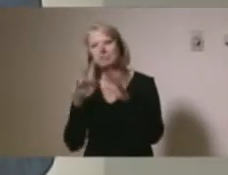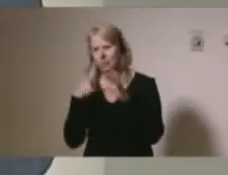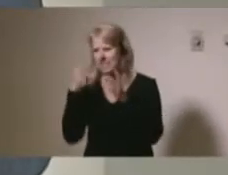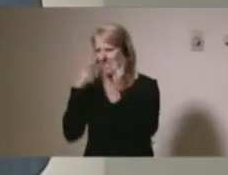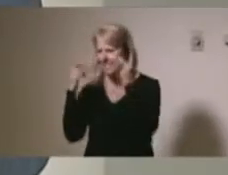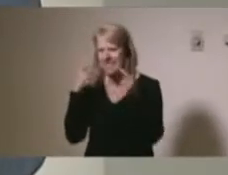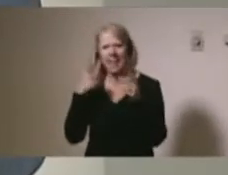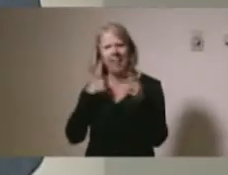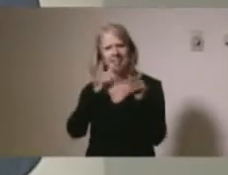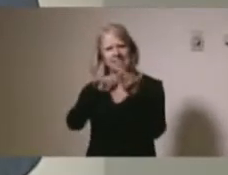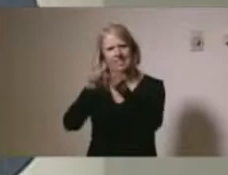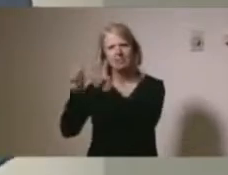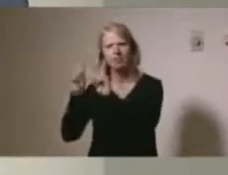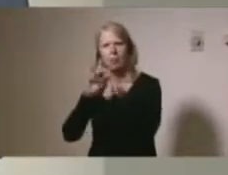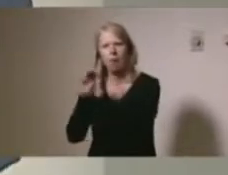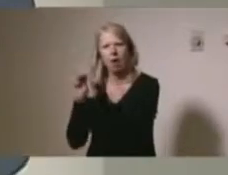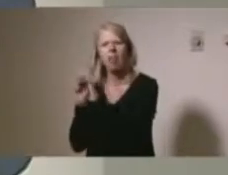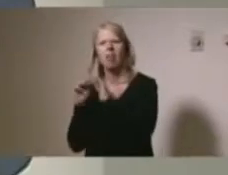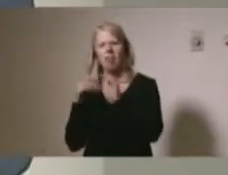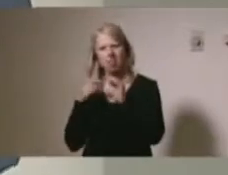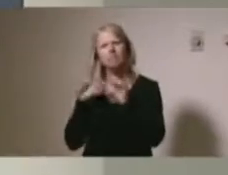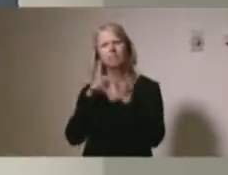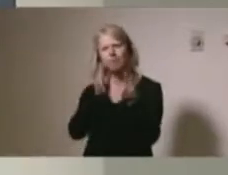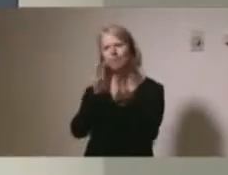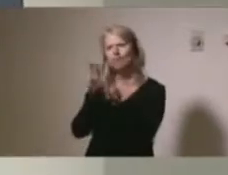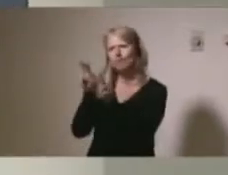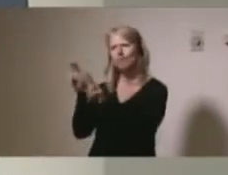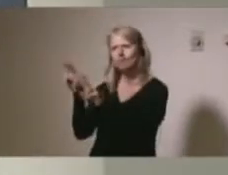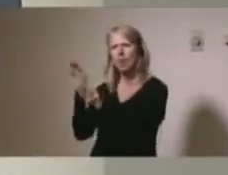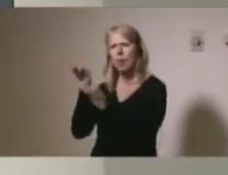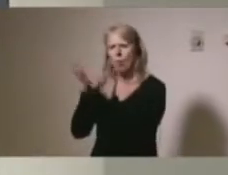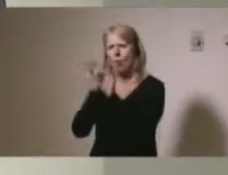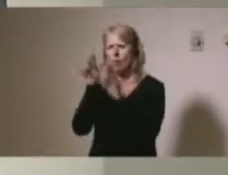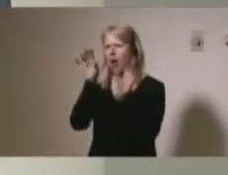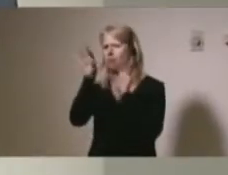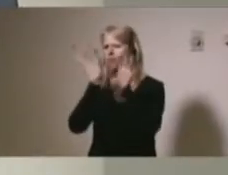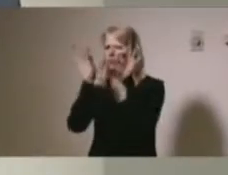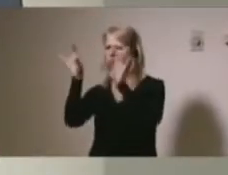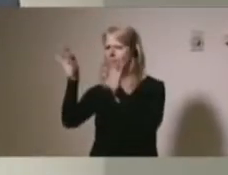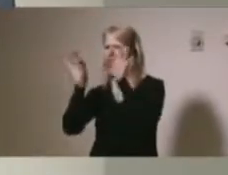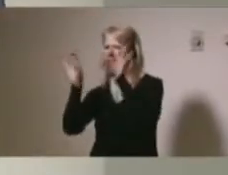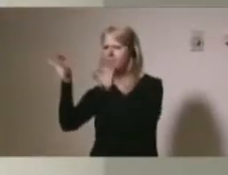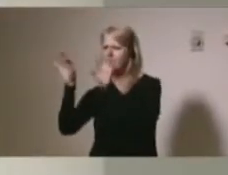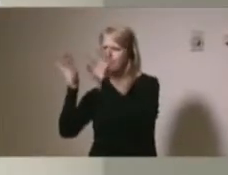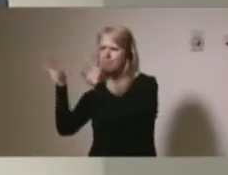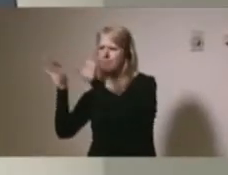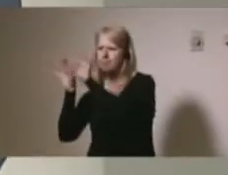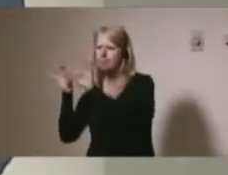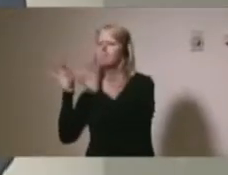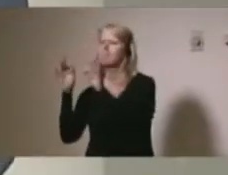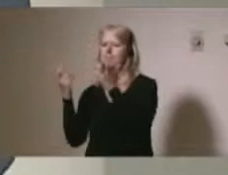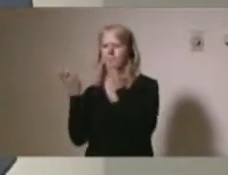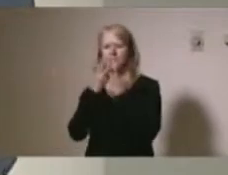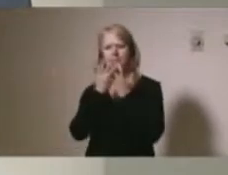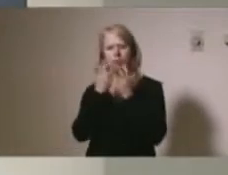models, and that's important because you can tailor what you do to the needs of the